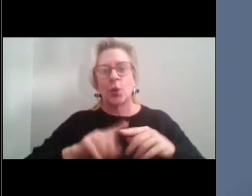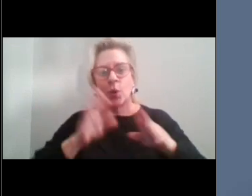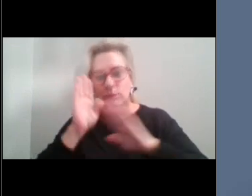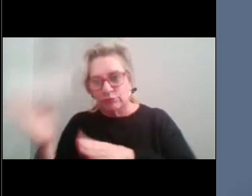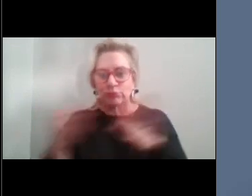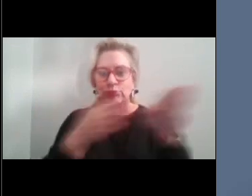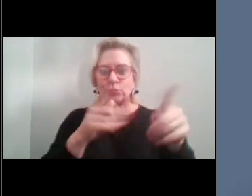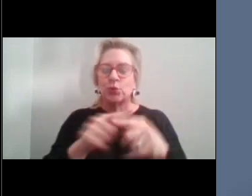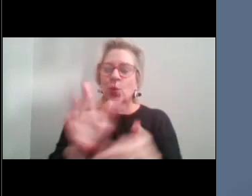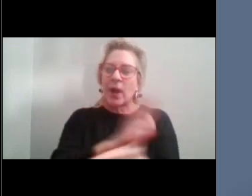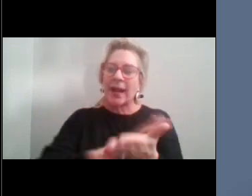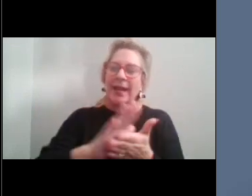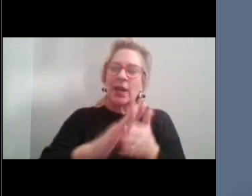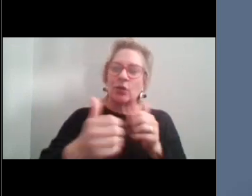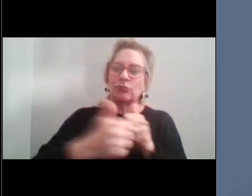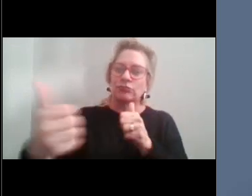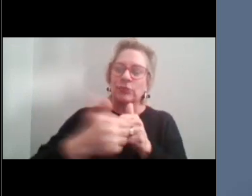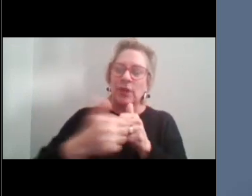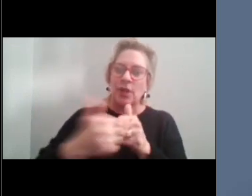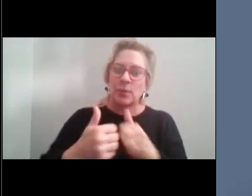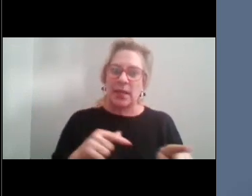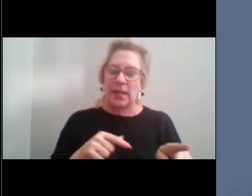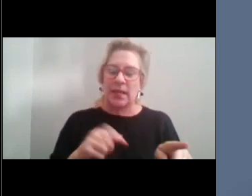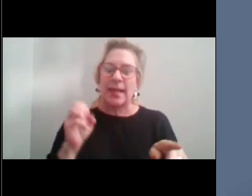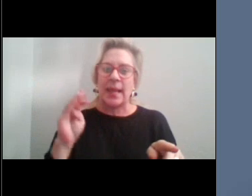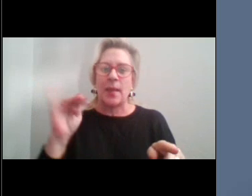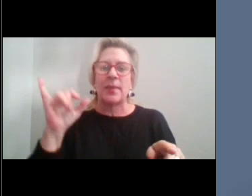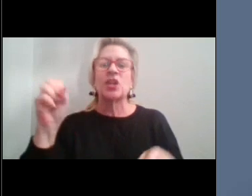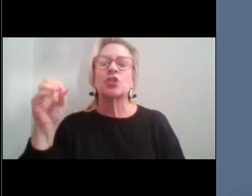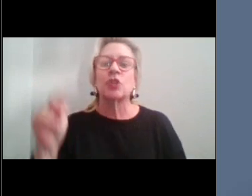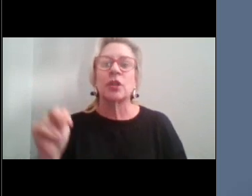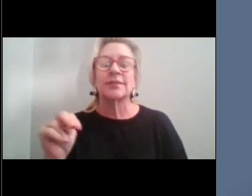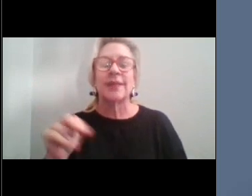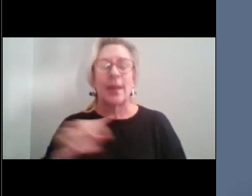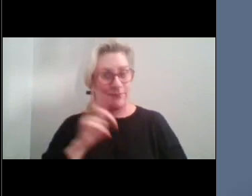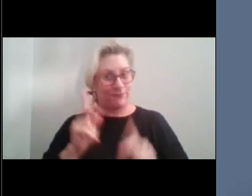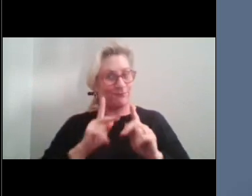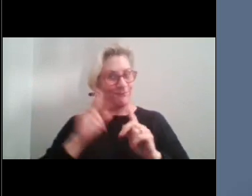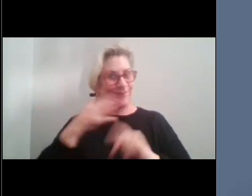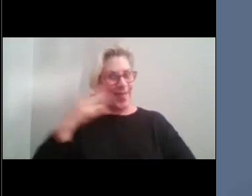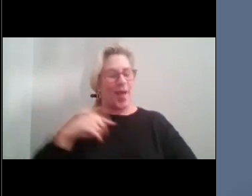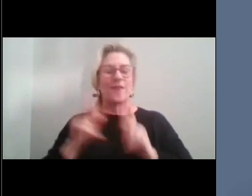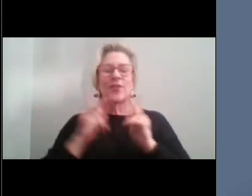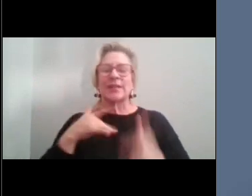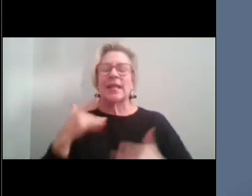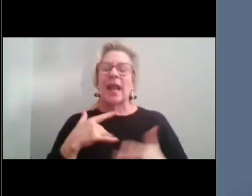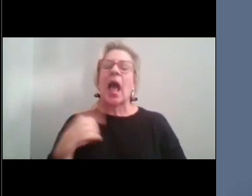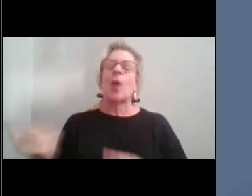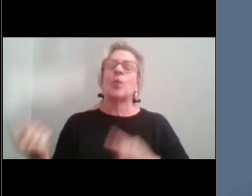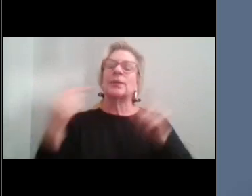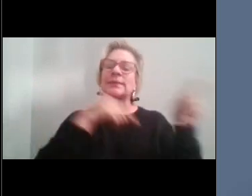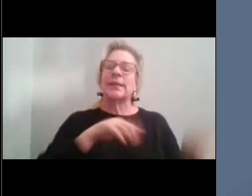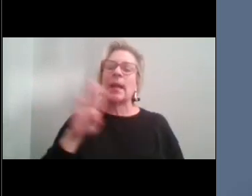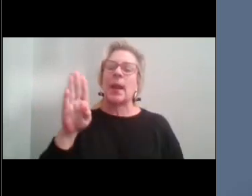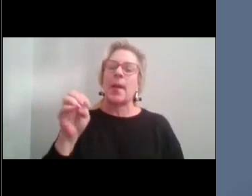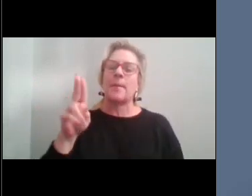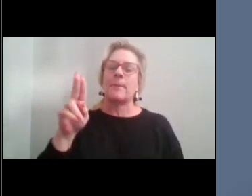that, Commissioner Norton. Yes, I'm really excited. In fact, I was in Berlin in the middle of September for the unveiling of the